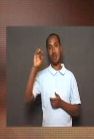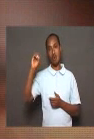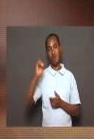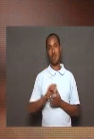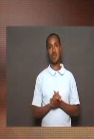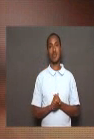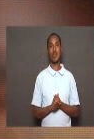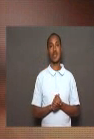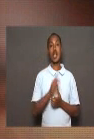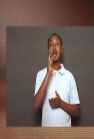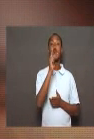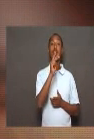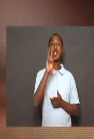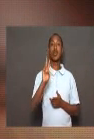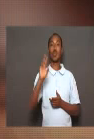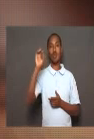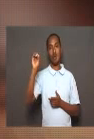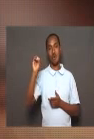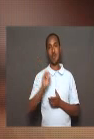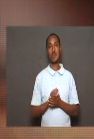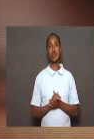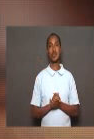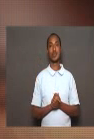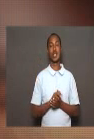oxide, potassium oxide,